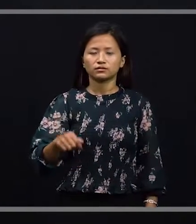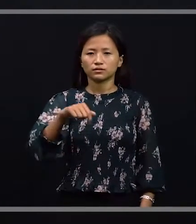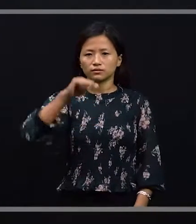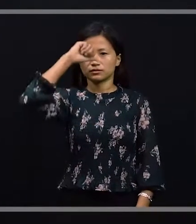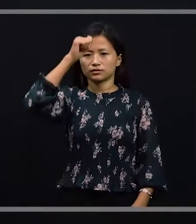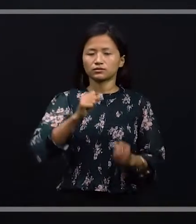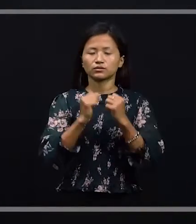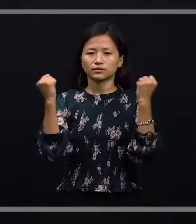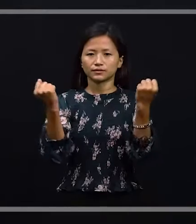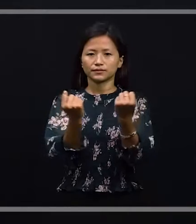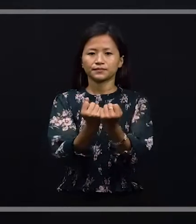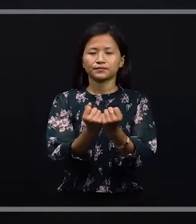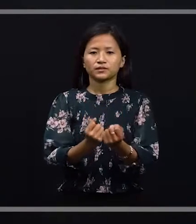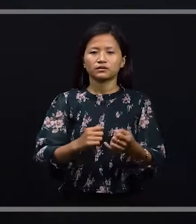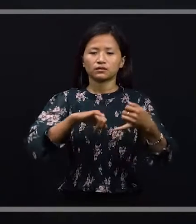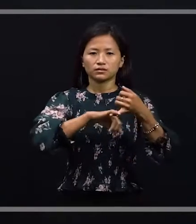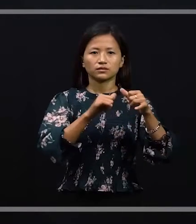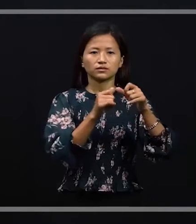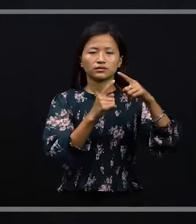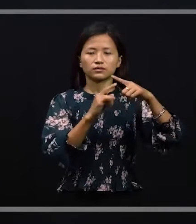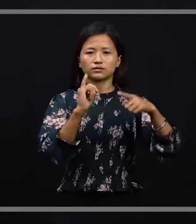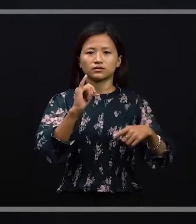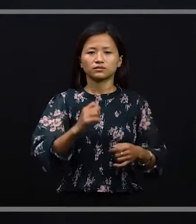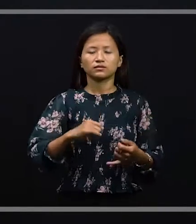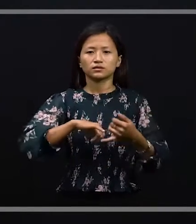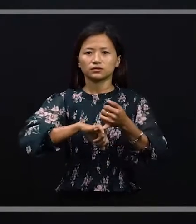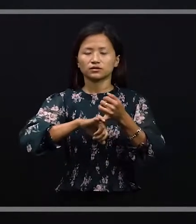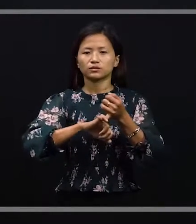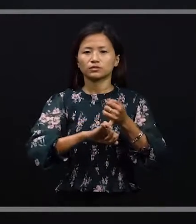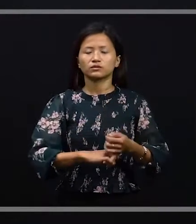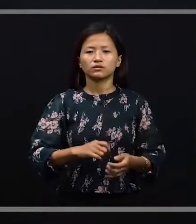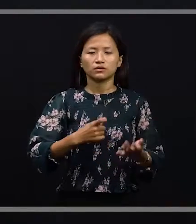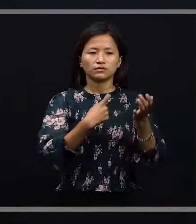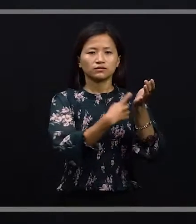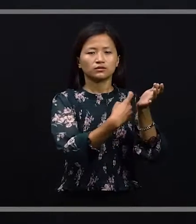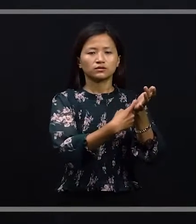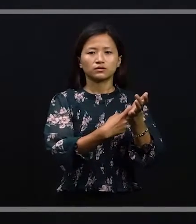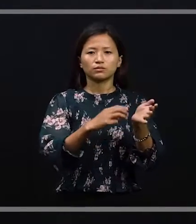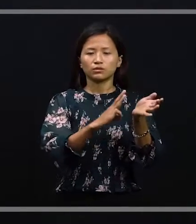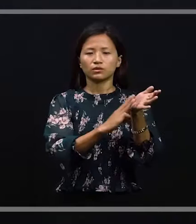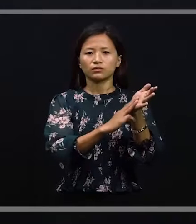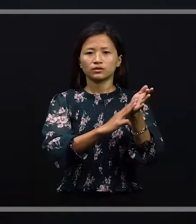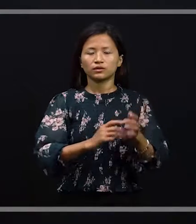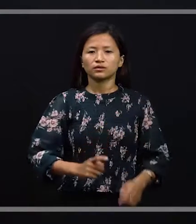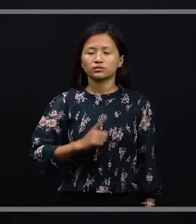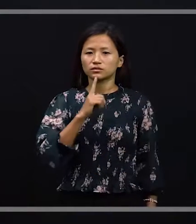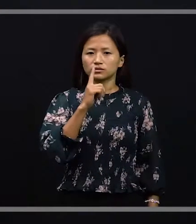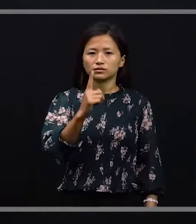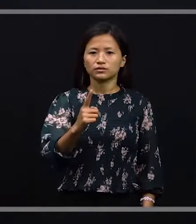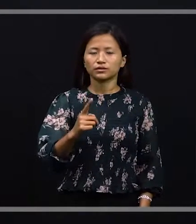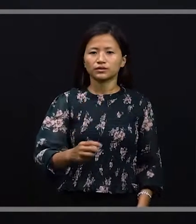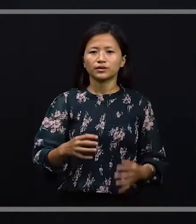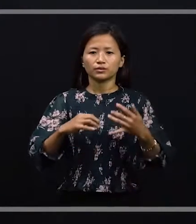so this sati system was completely abolished because of Raja Ram Mohan Roy, and he also introduced the